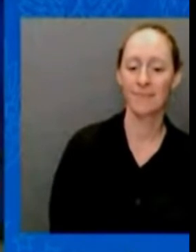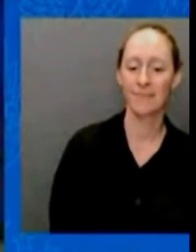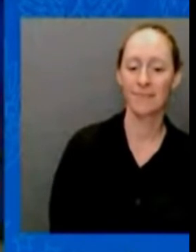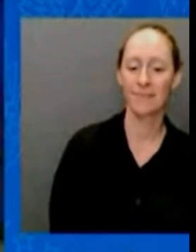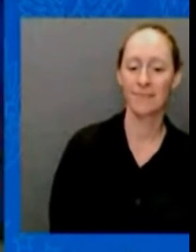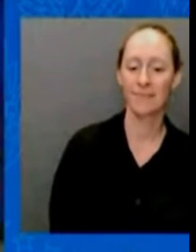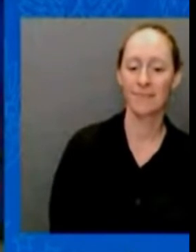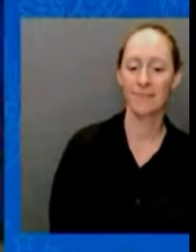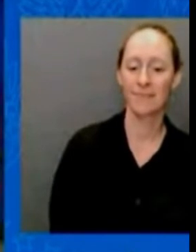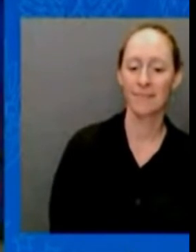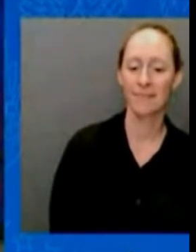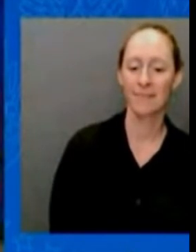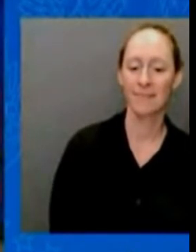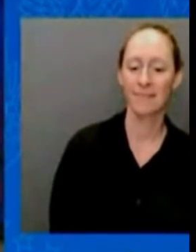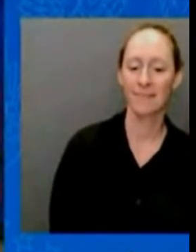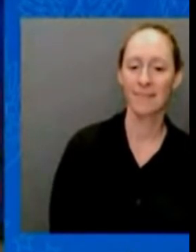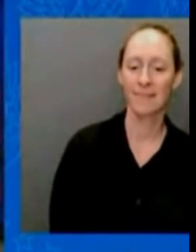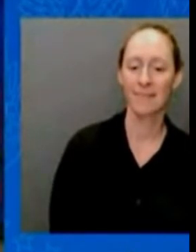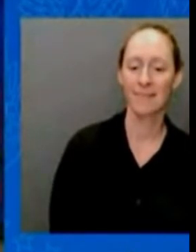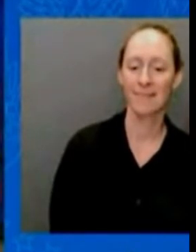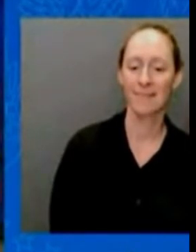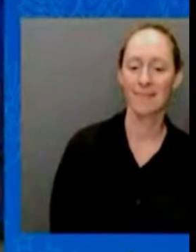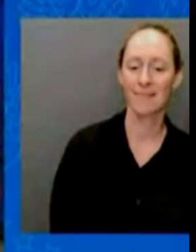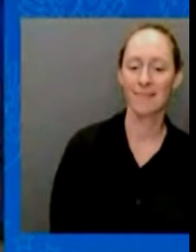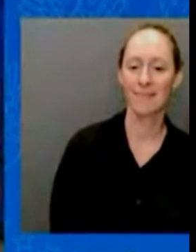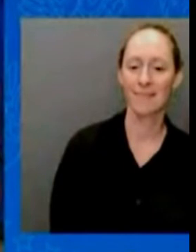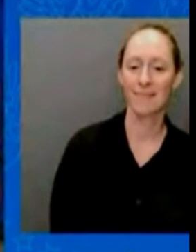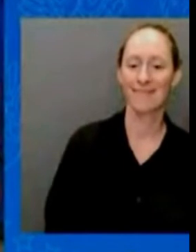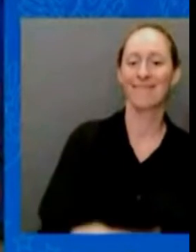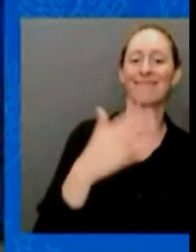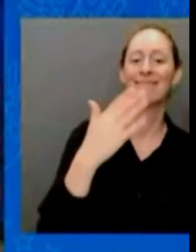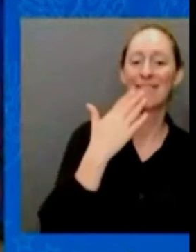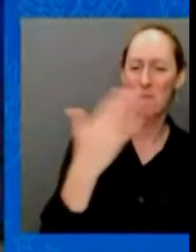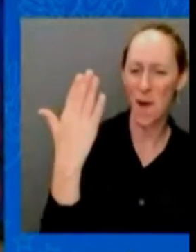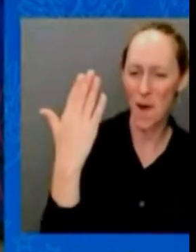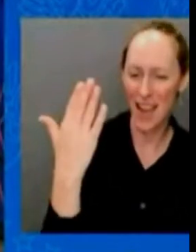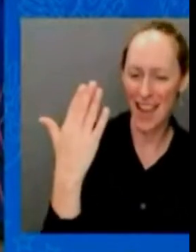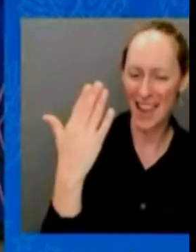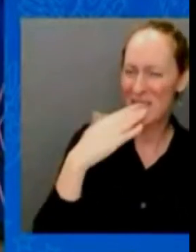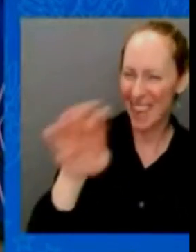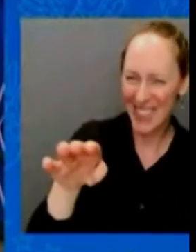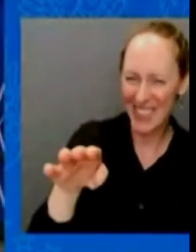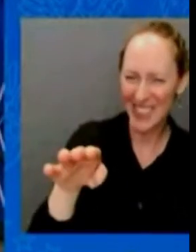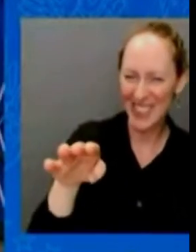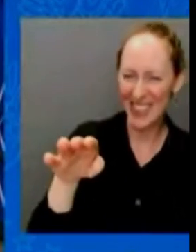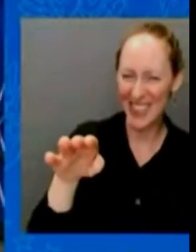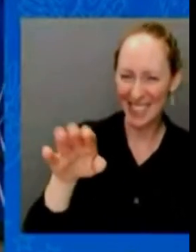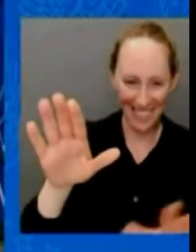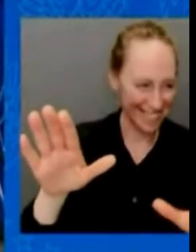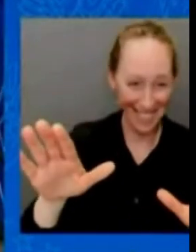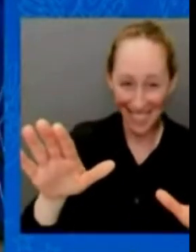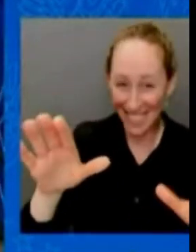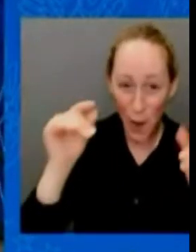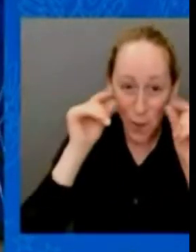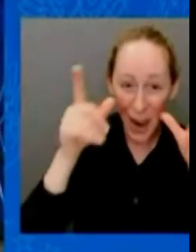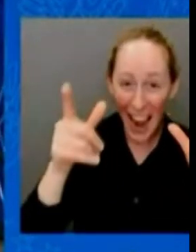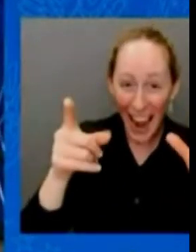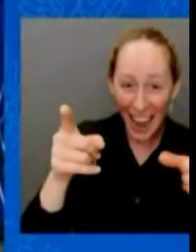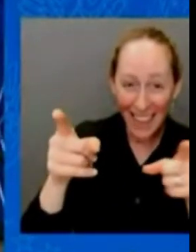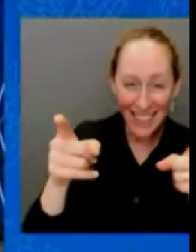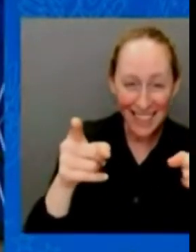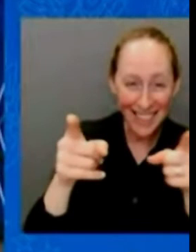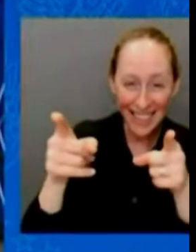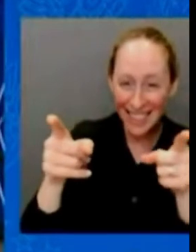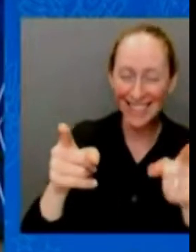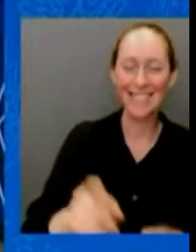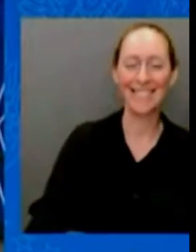Good morning, Central New York. No, it's afternoon, isn't it? Just see if you're awake. I know some of you have been here since this morning, and I appreciate your